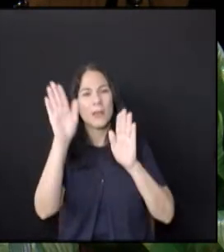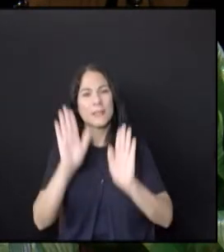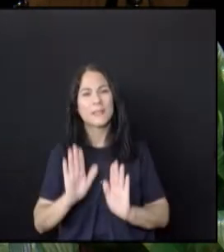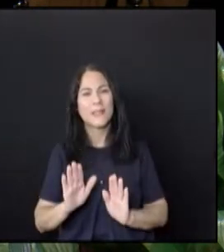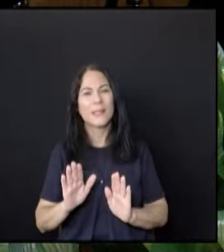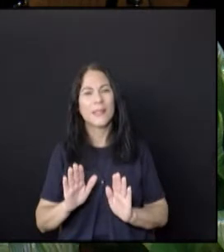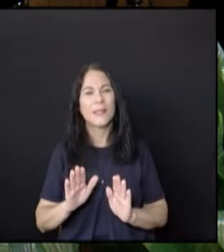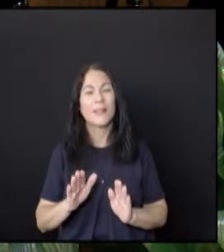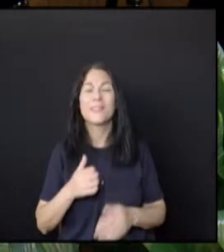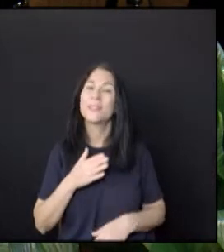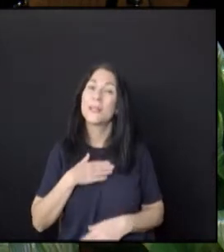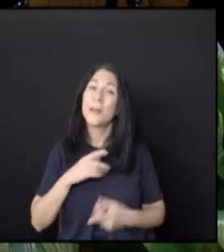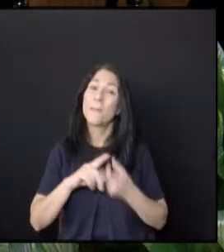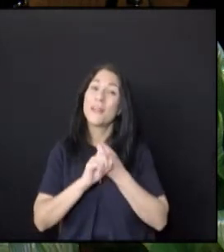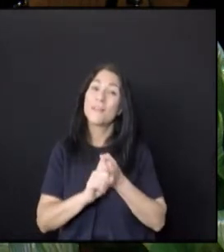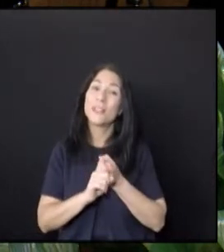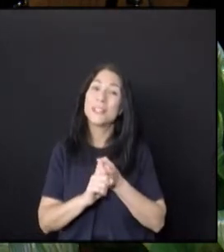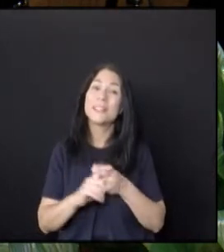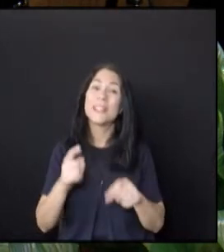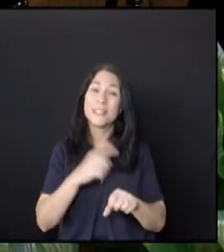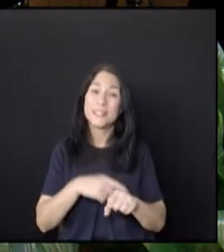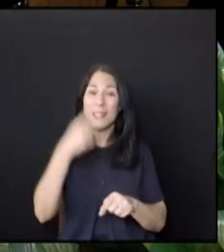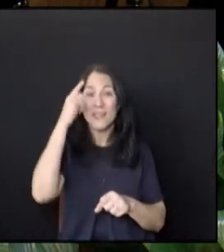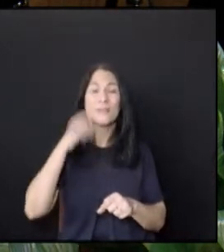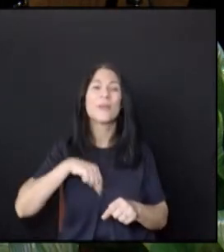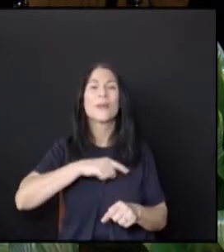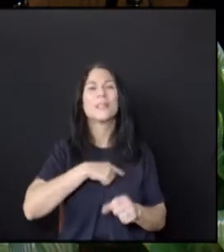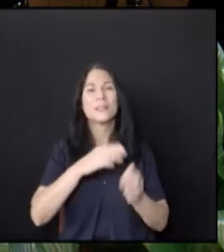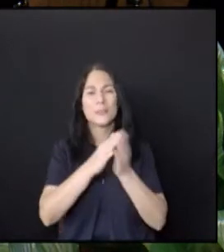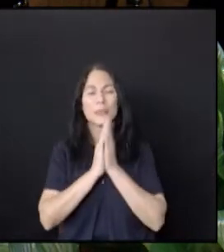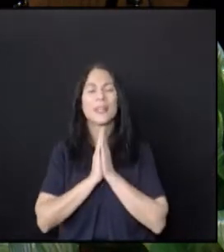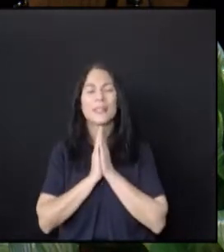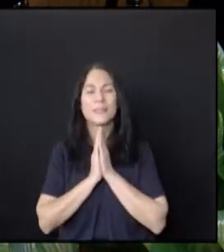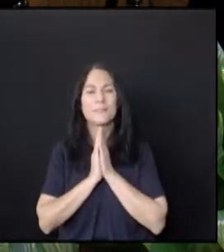With that, my friends, it is time for us to pray.